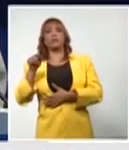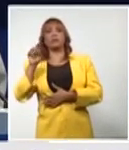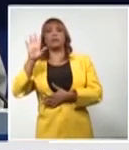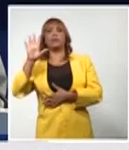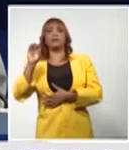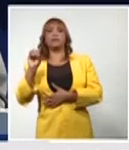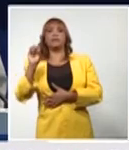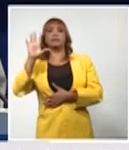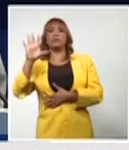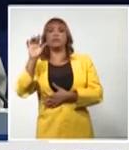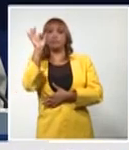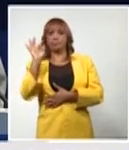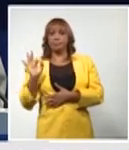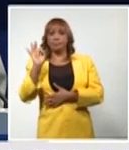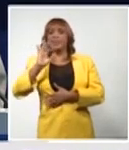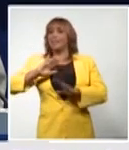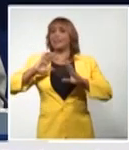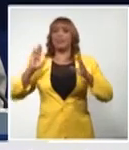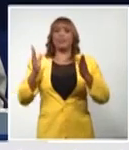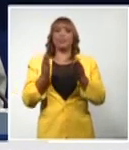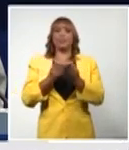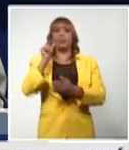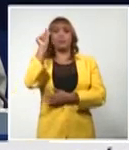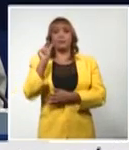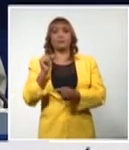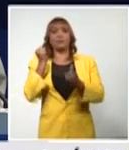region of the Americas, which accounts for